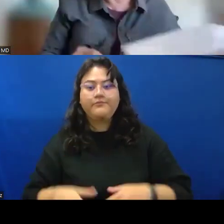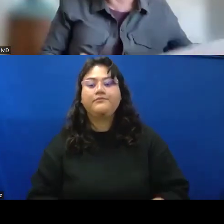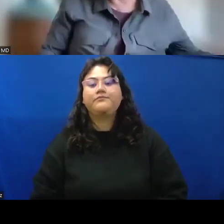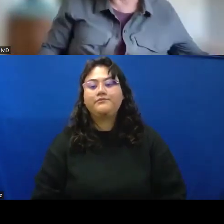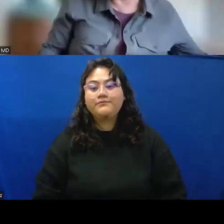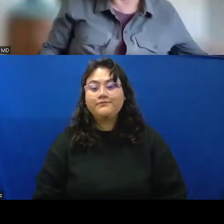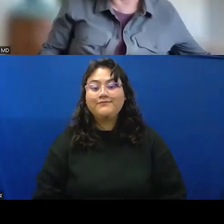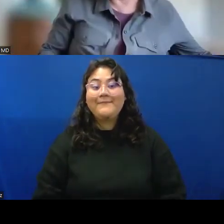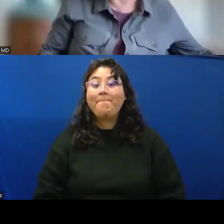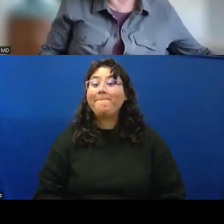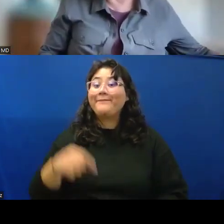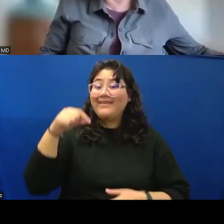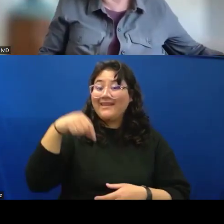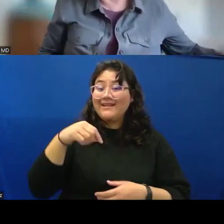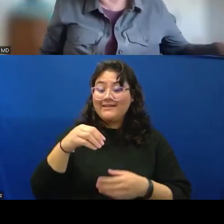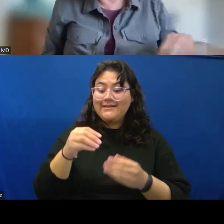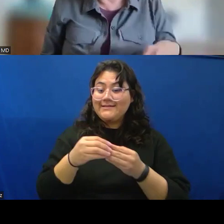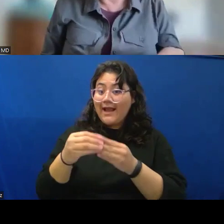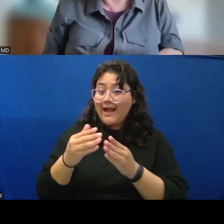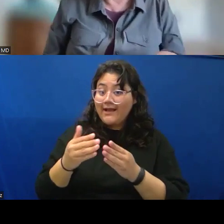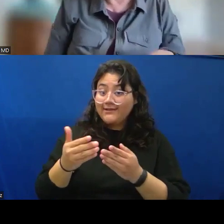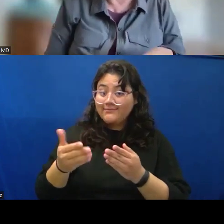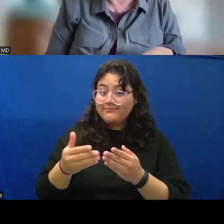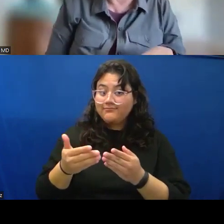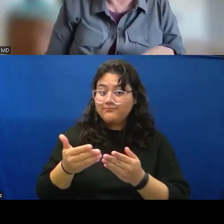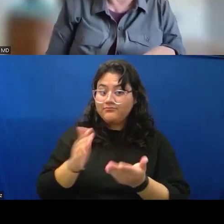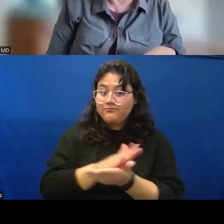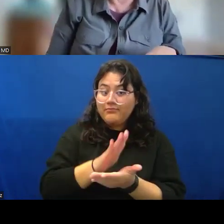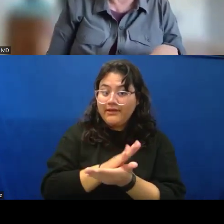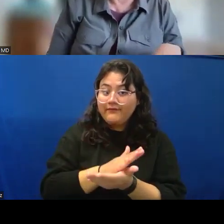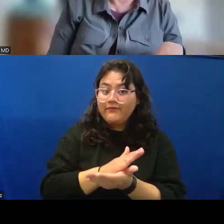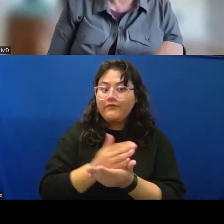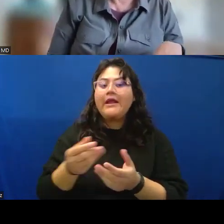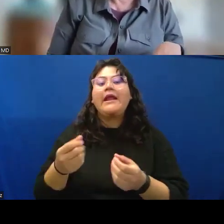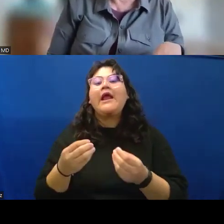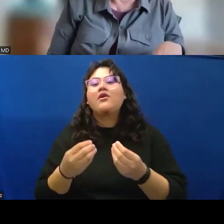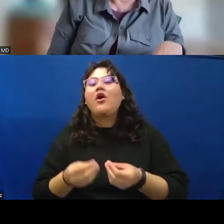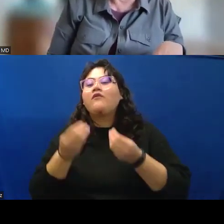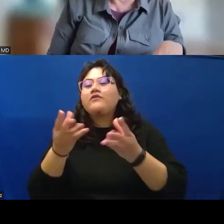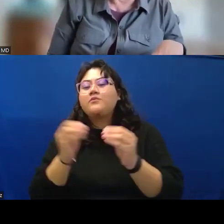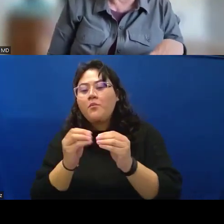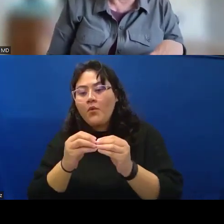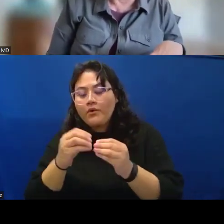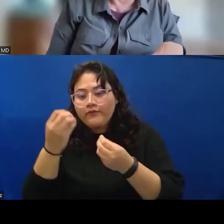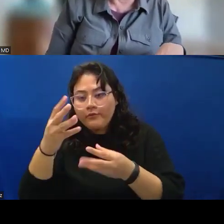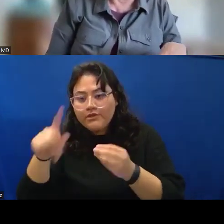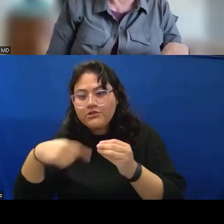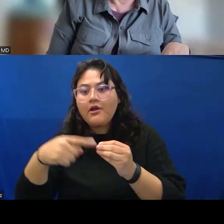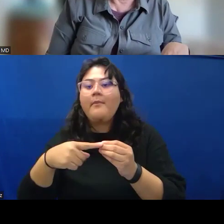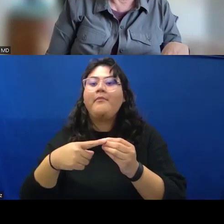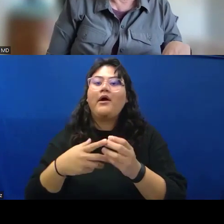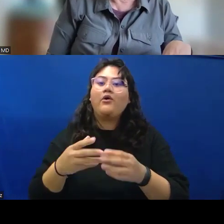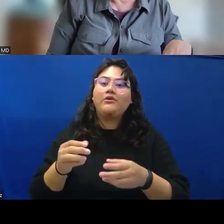In this guidance, we included discussion of language acquisition and language deprivation, ASL and